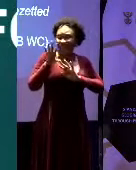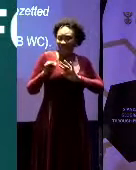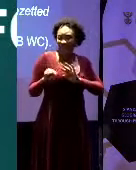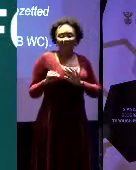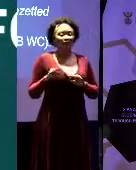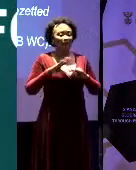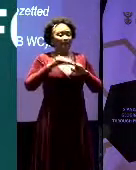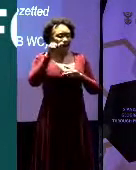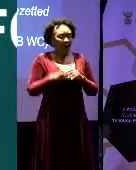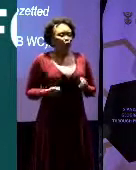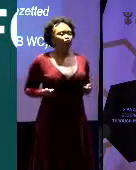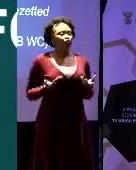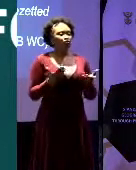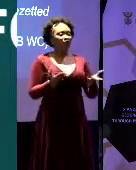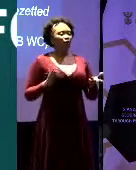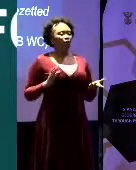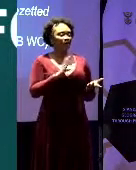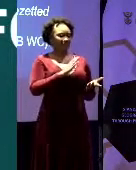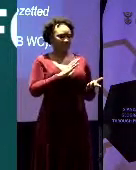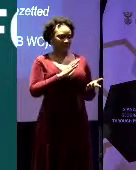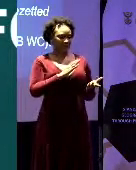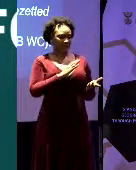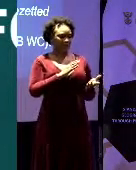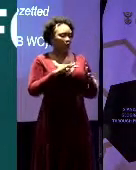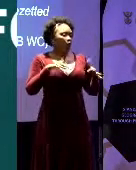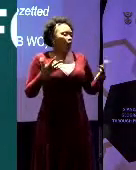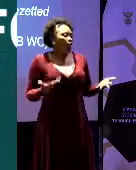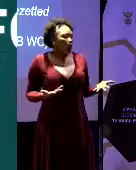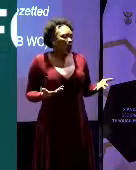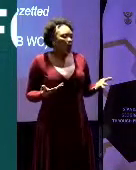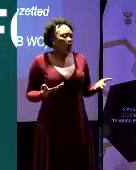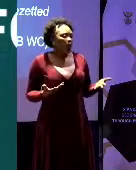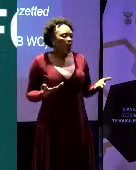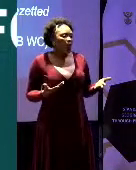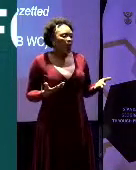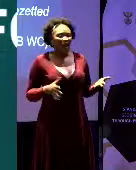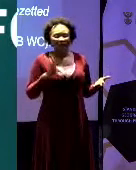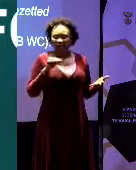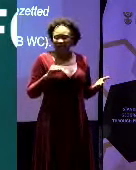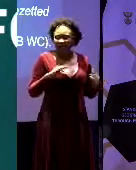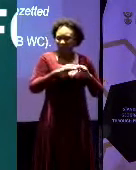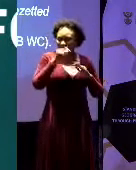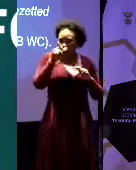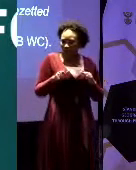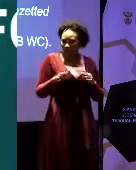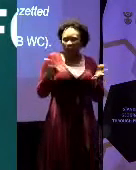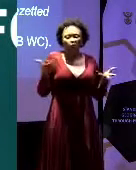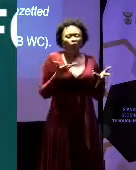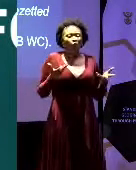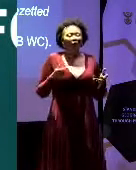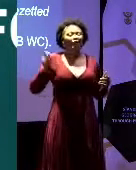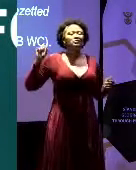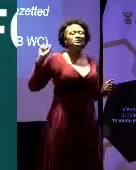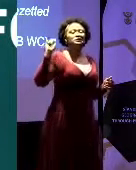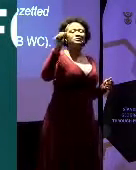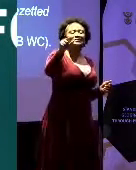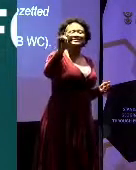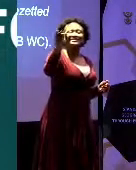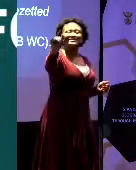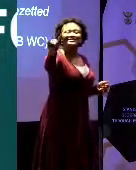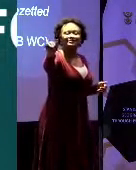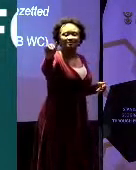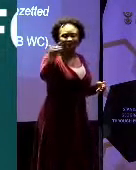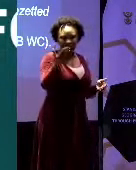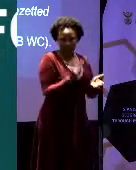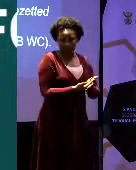in the committee, or the least having a member of SALGA at arm's length when we need assistance from